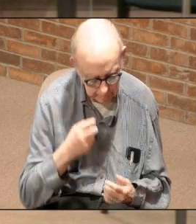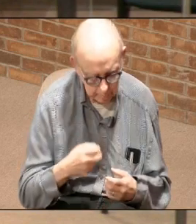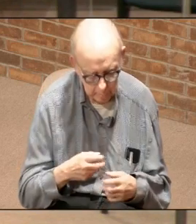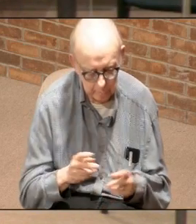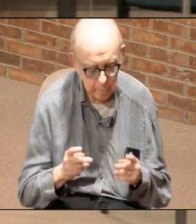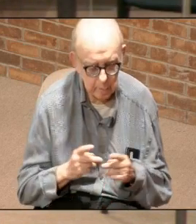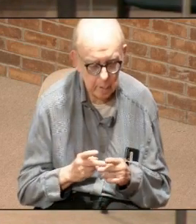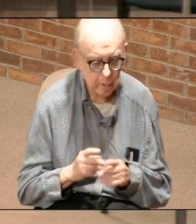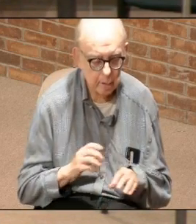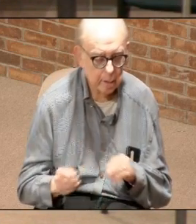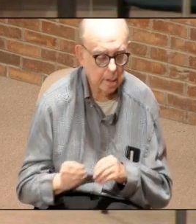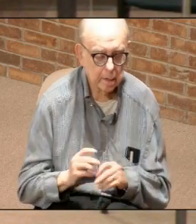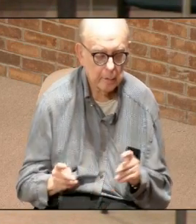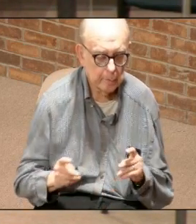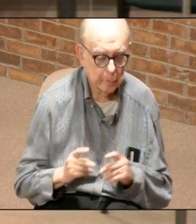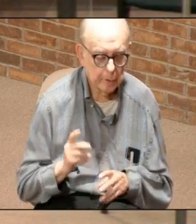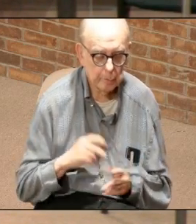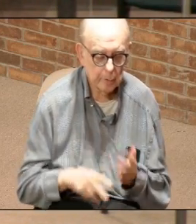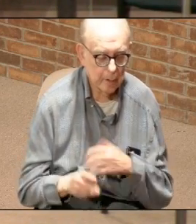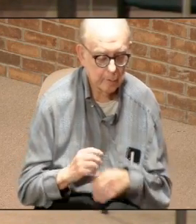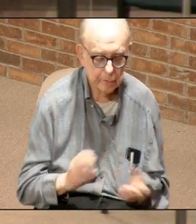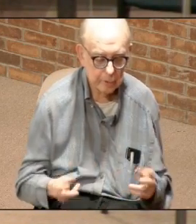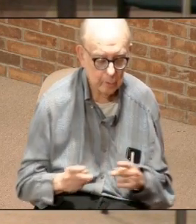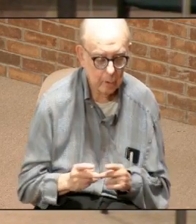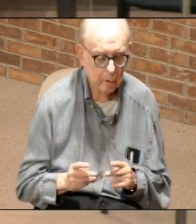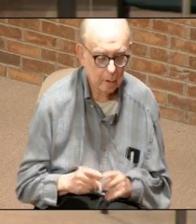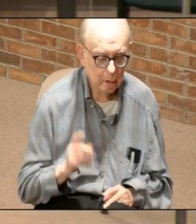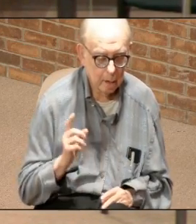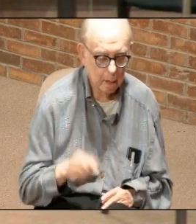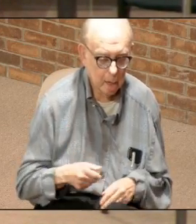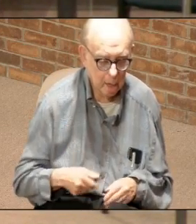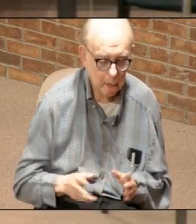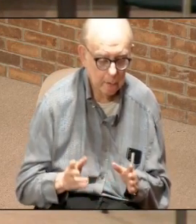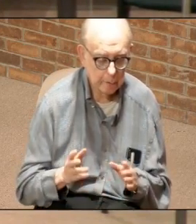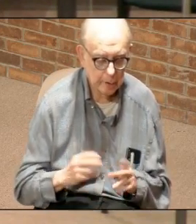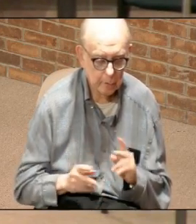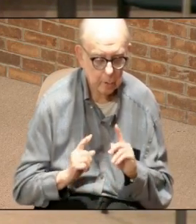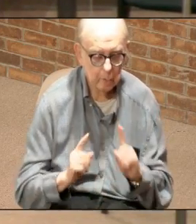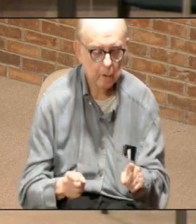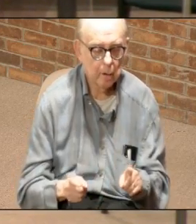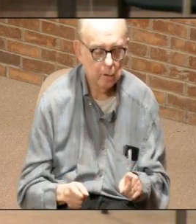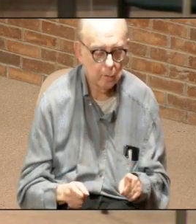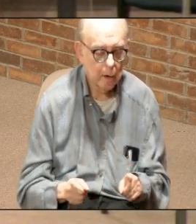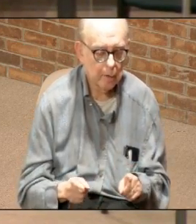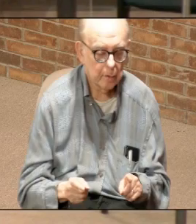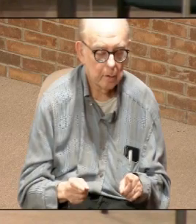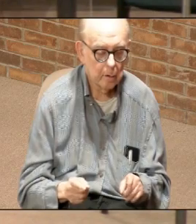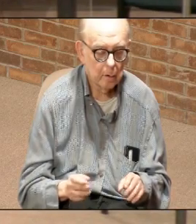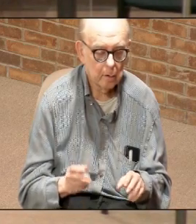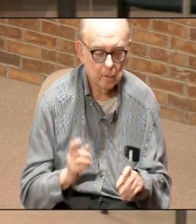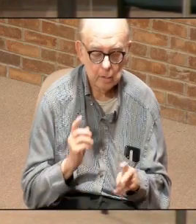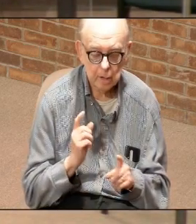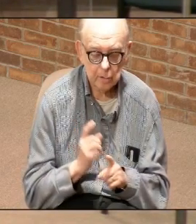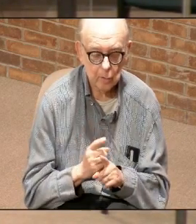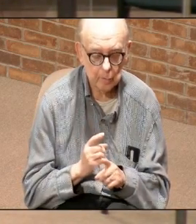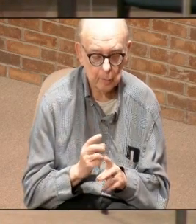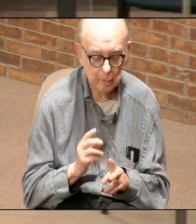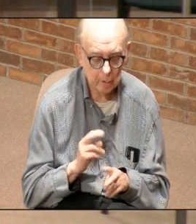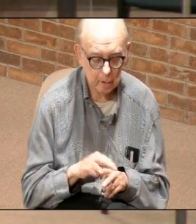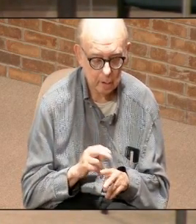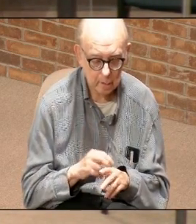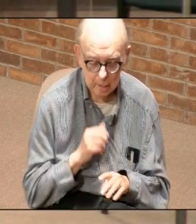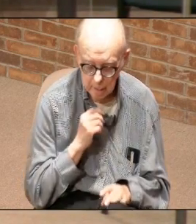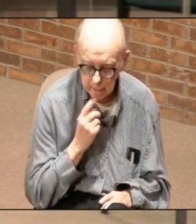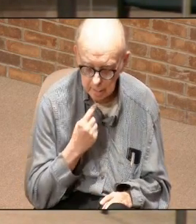We can't put people in mental facilities anymore. We need to let them get out there and mainstream them. And I'm